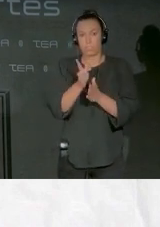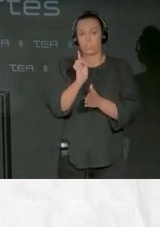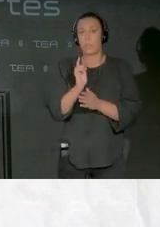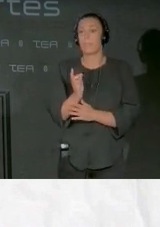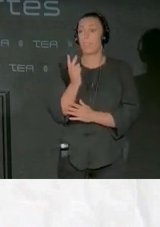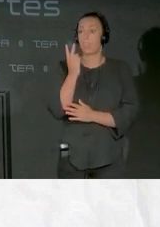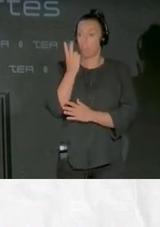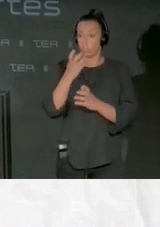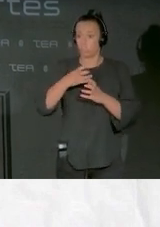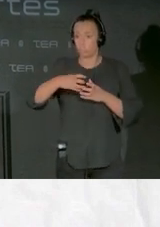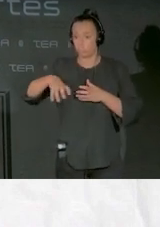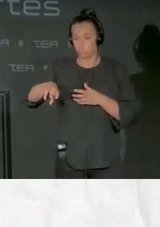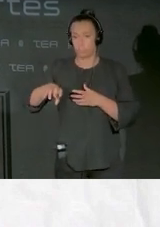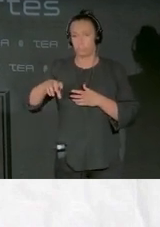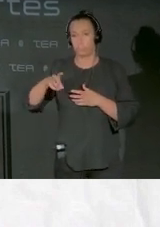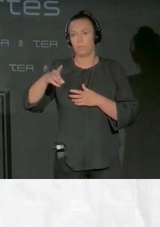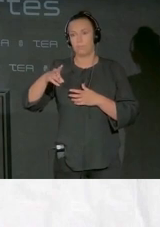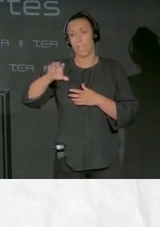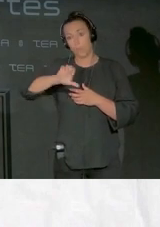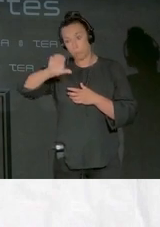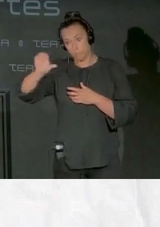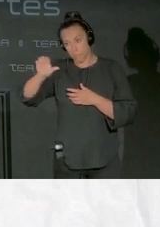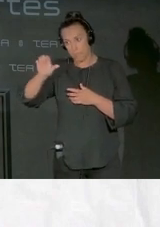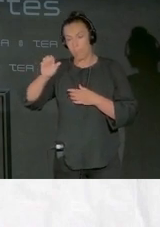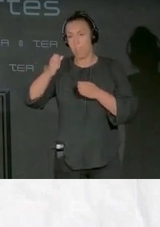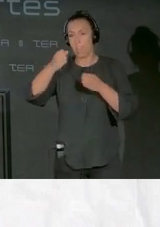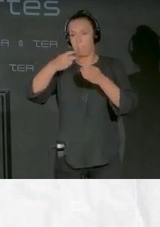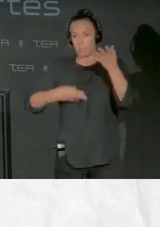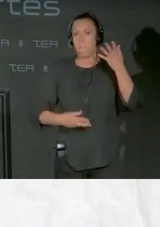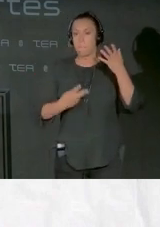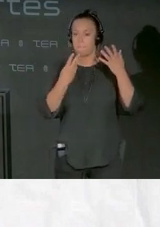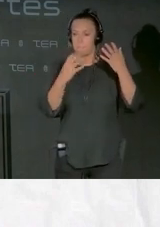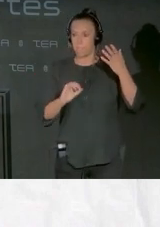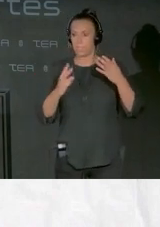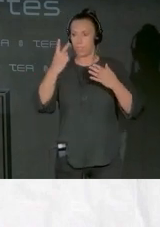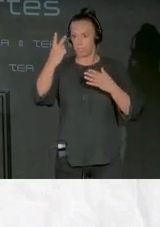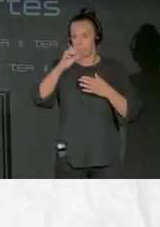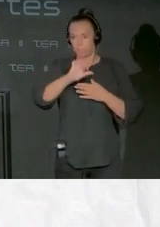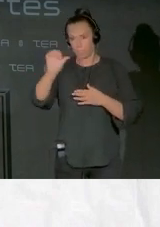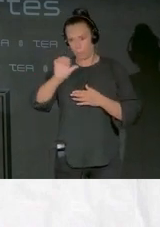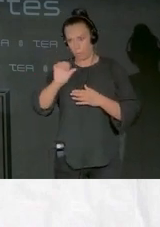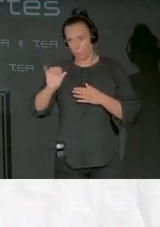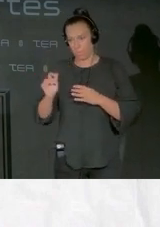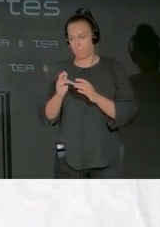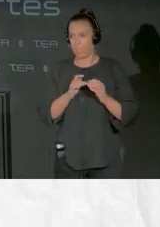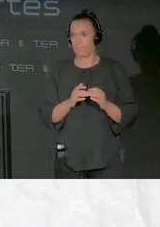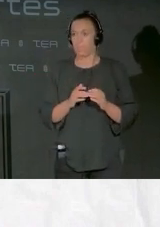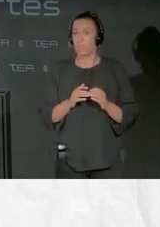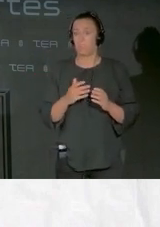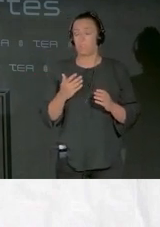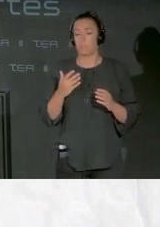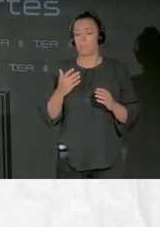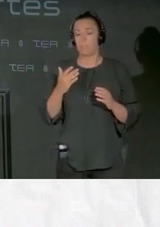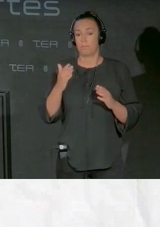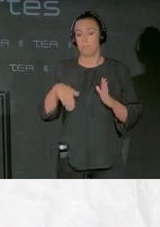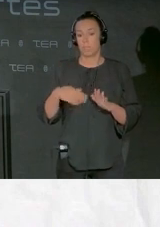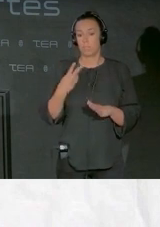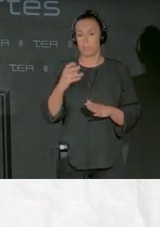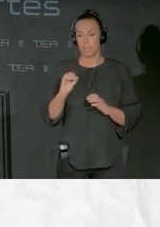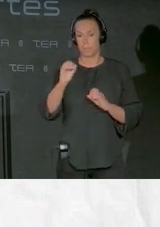less than 2% of the revenues of those companies. At the same time, at global level, we see a trend